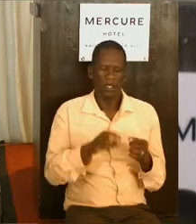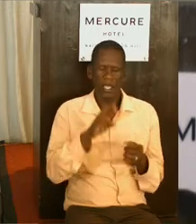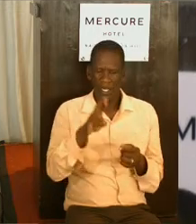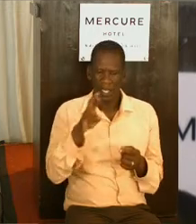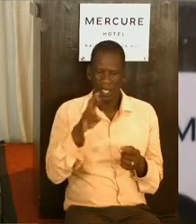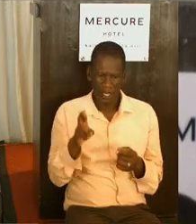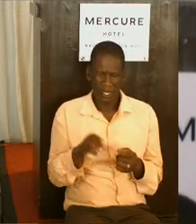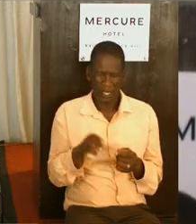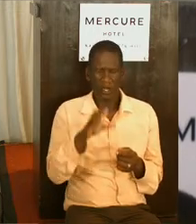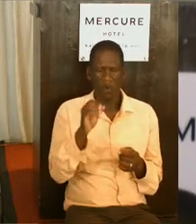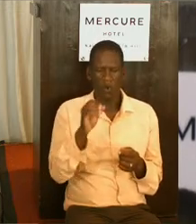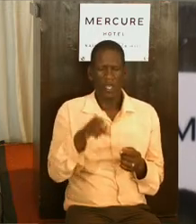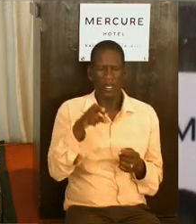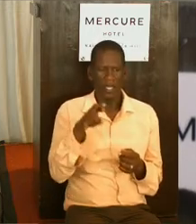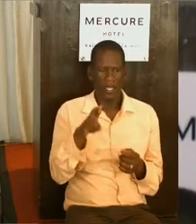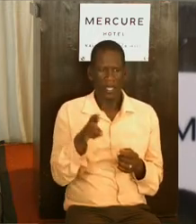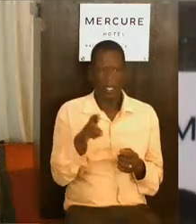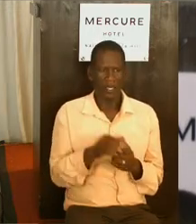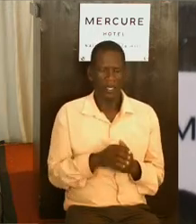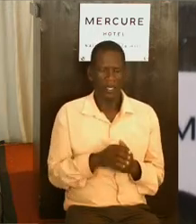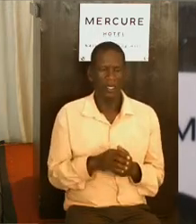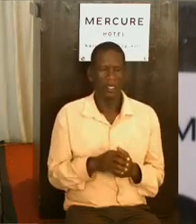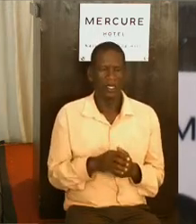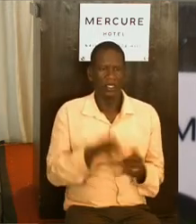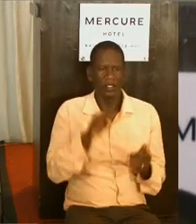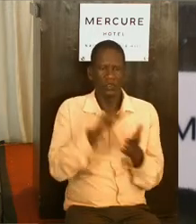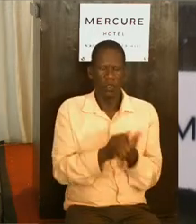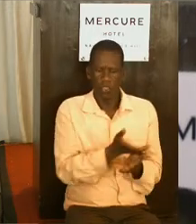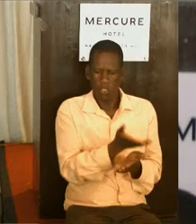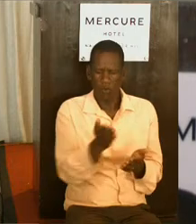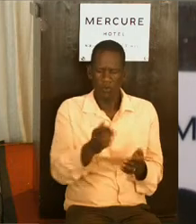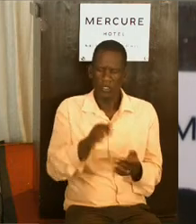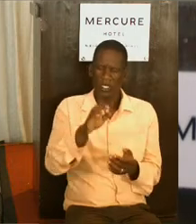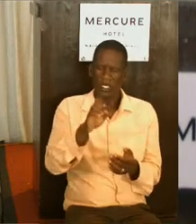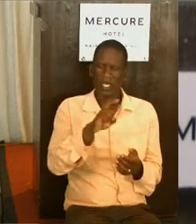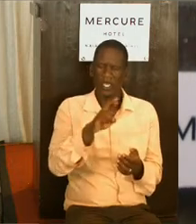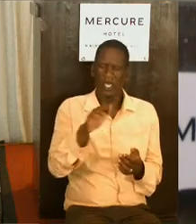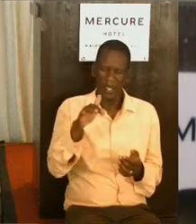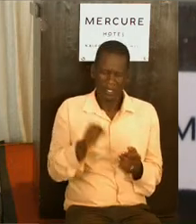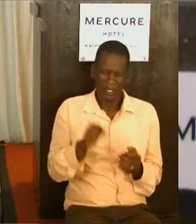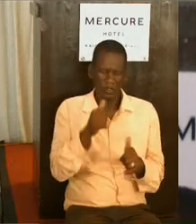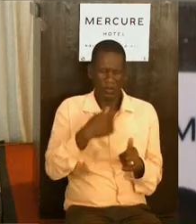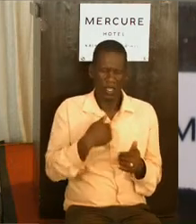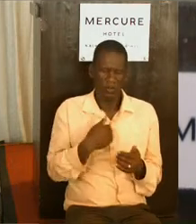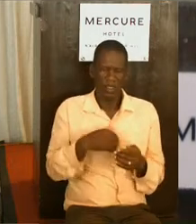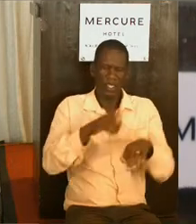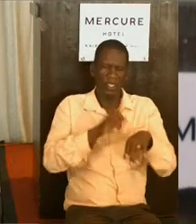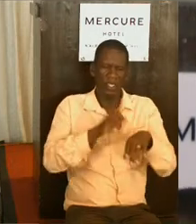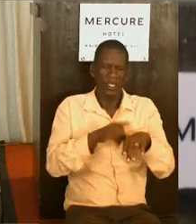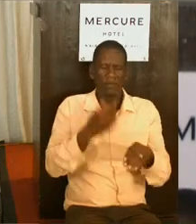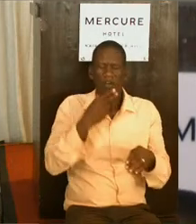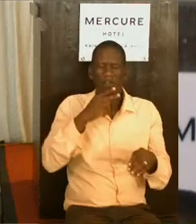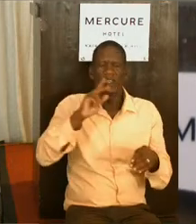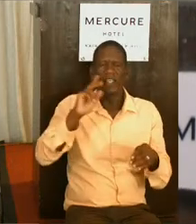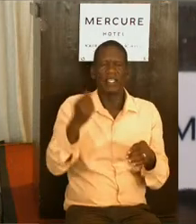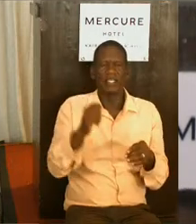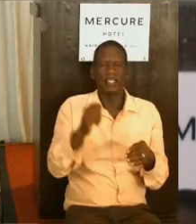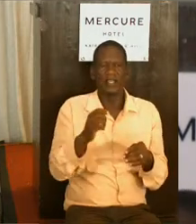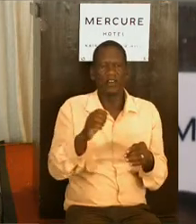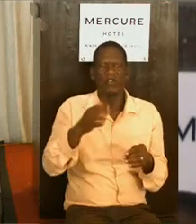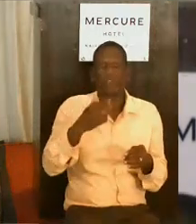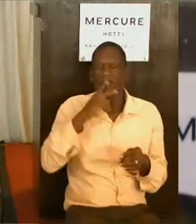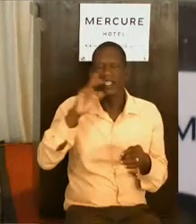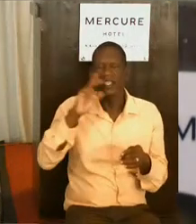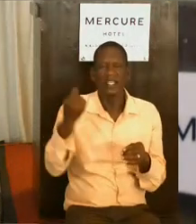and O and R so those eras that we had the era of Kenyatta one